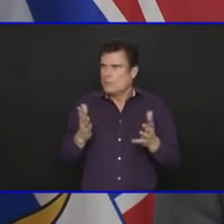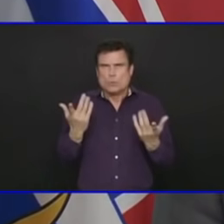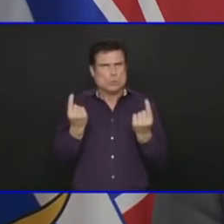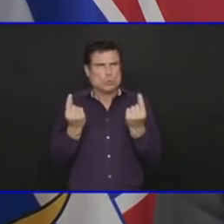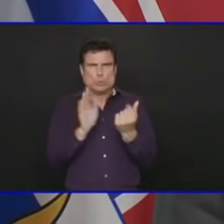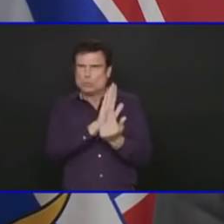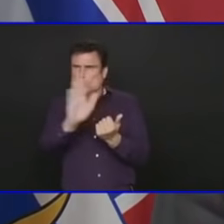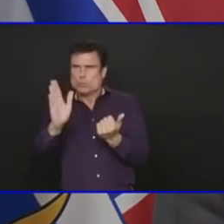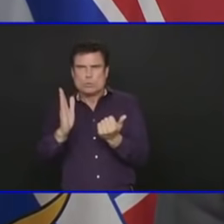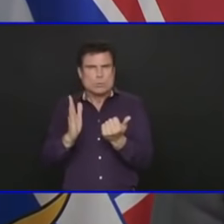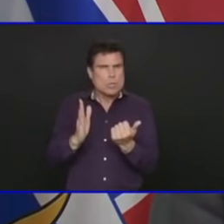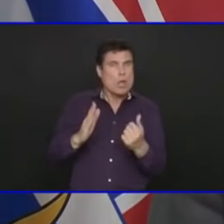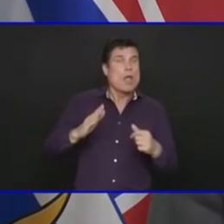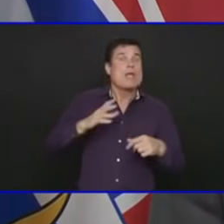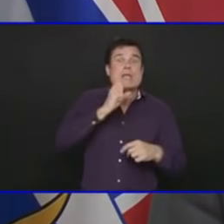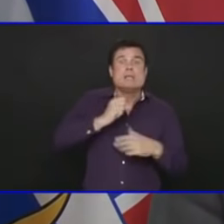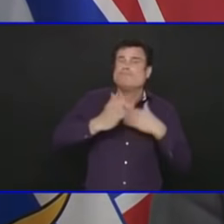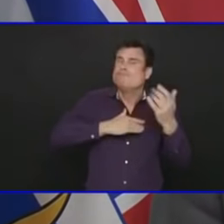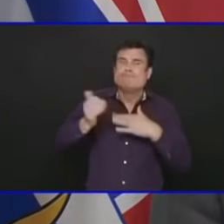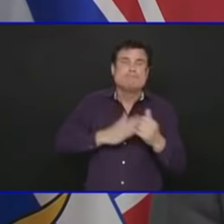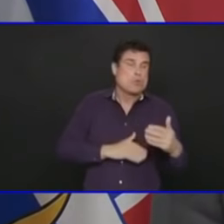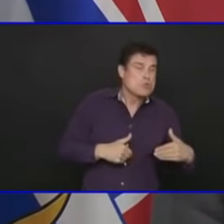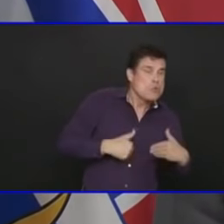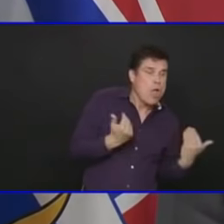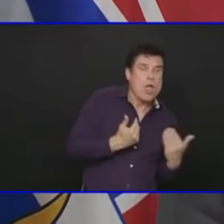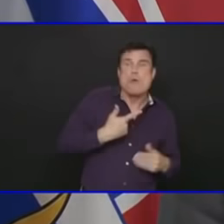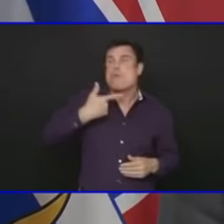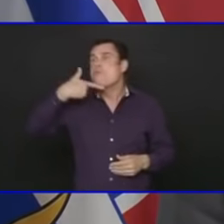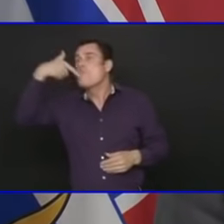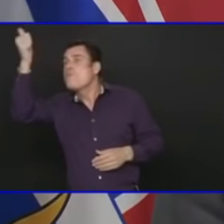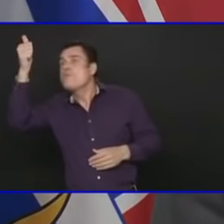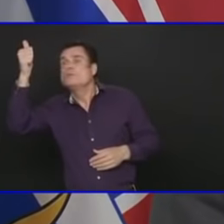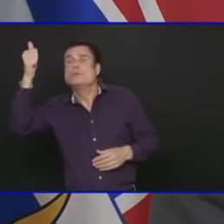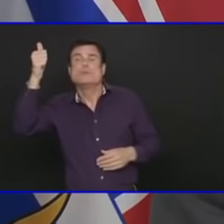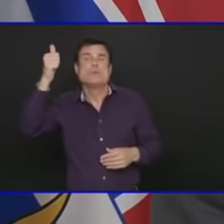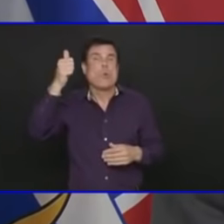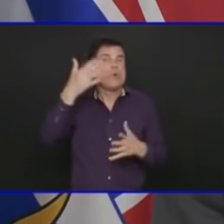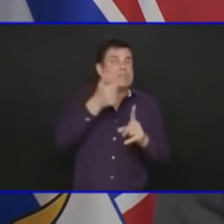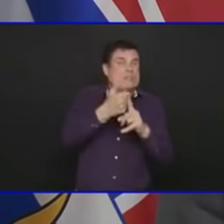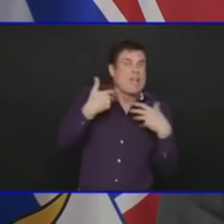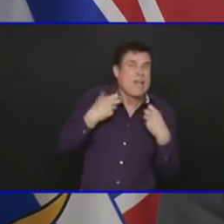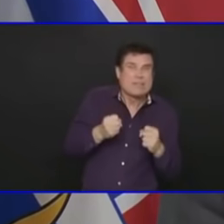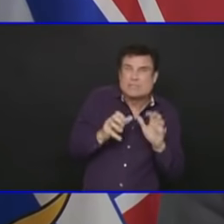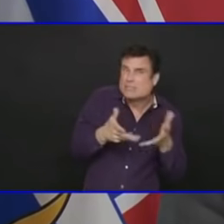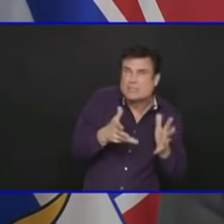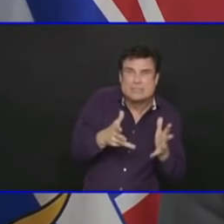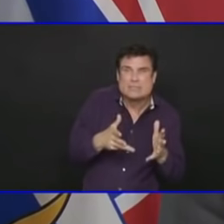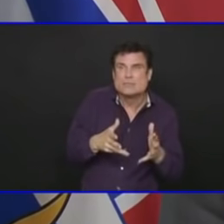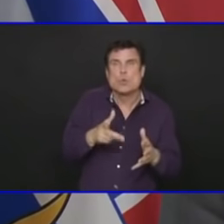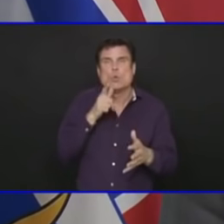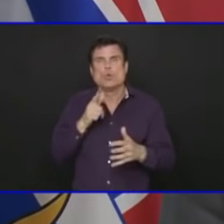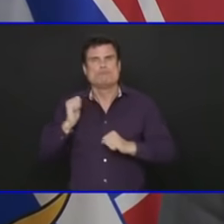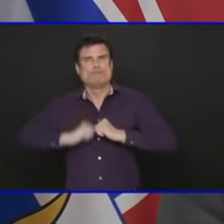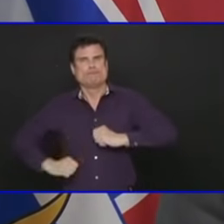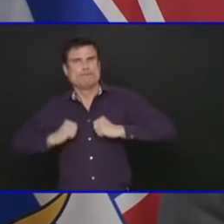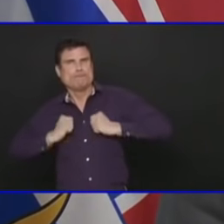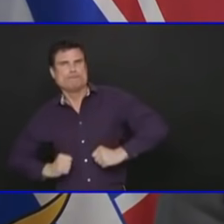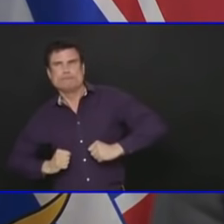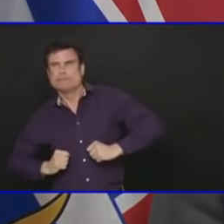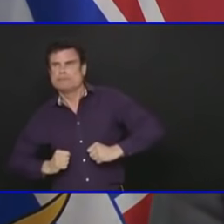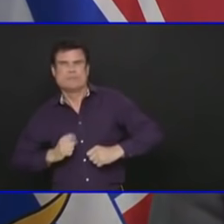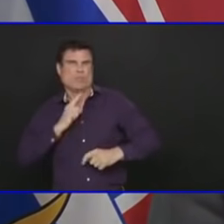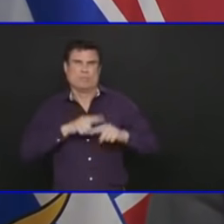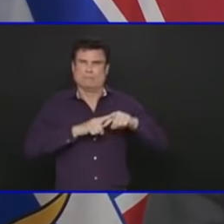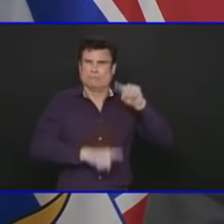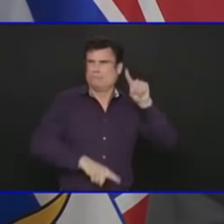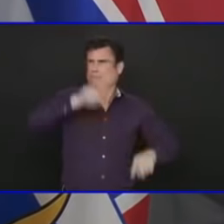together. Getting this to this point has required sacrifice from all of us. The costs have been significant, and no more so than in homes